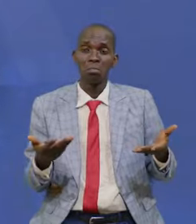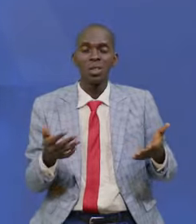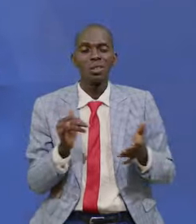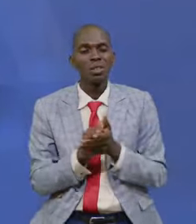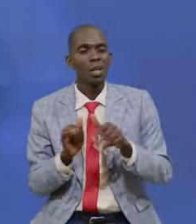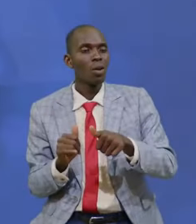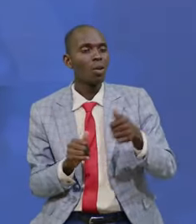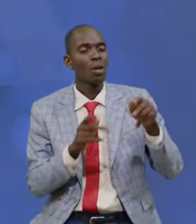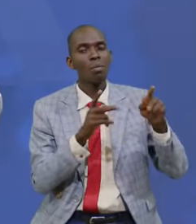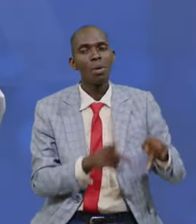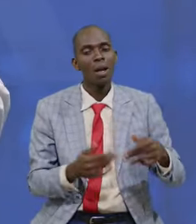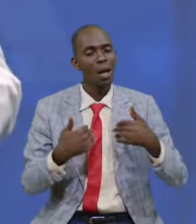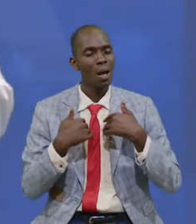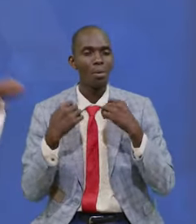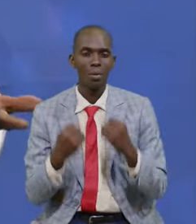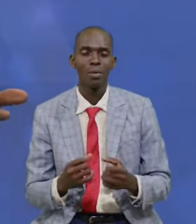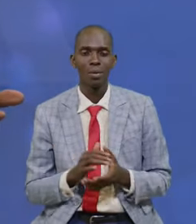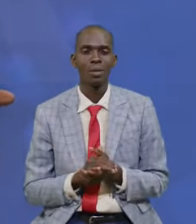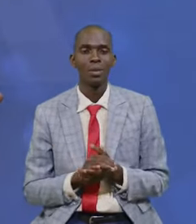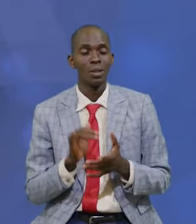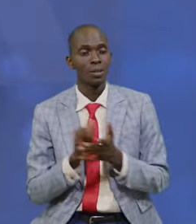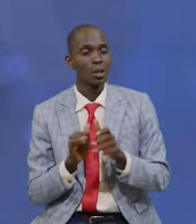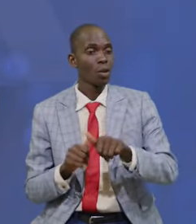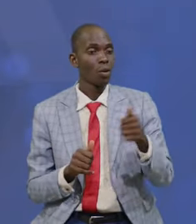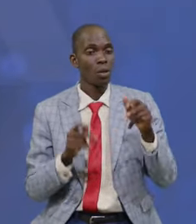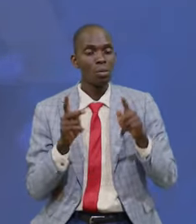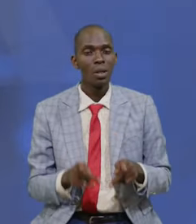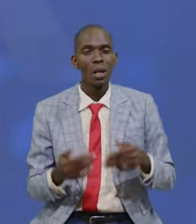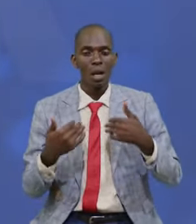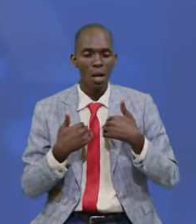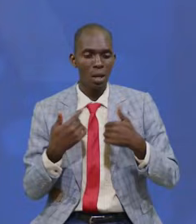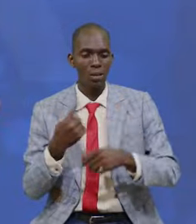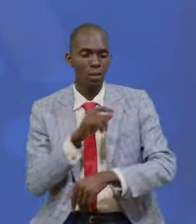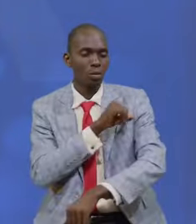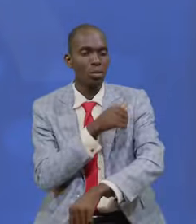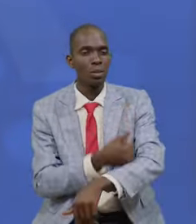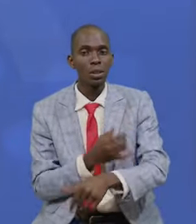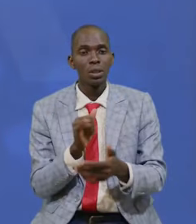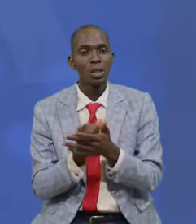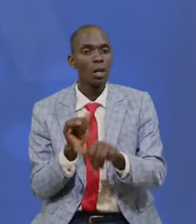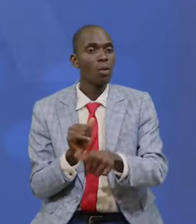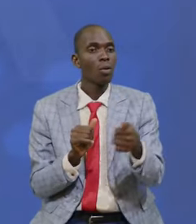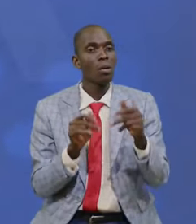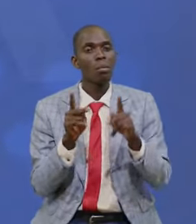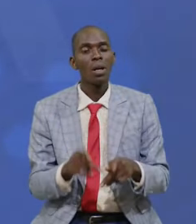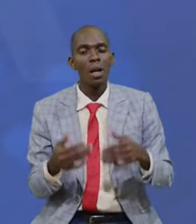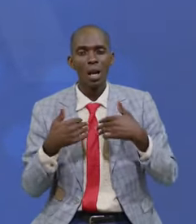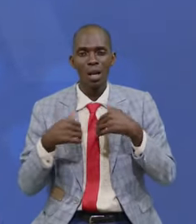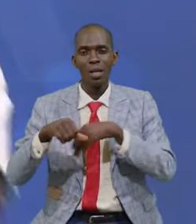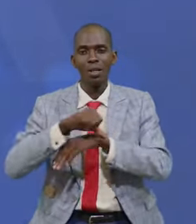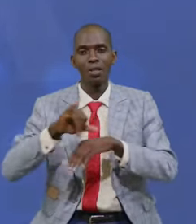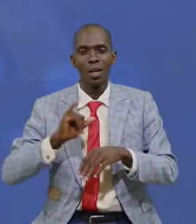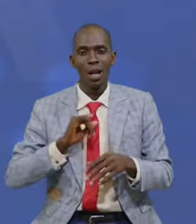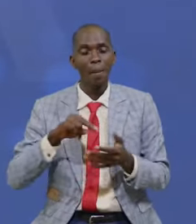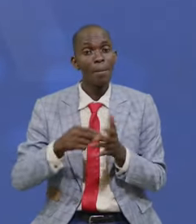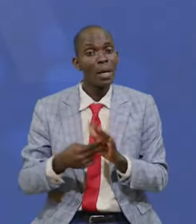person has power. That other person has authority. That other person has anointing. I'm talking about Christ.